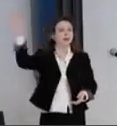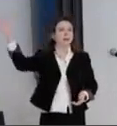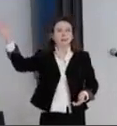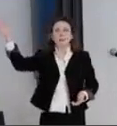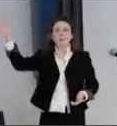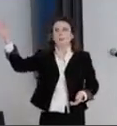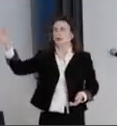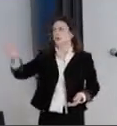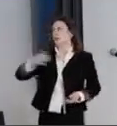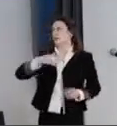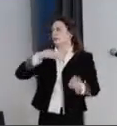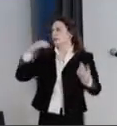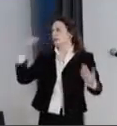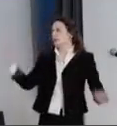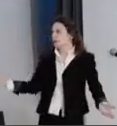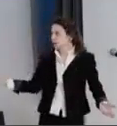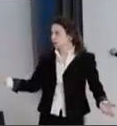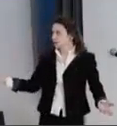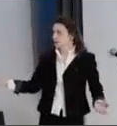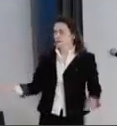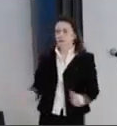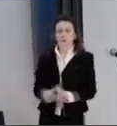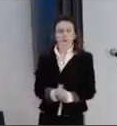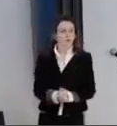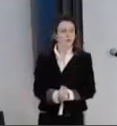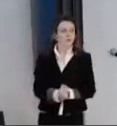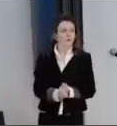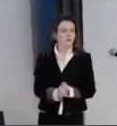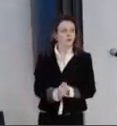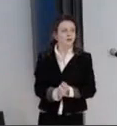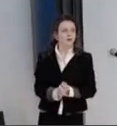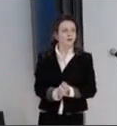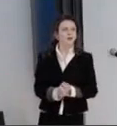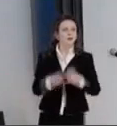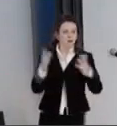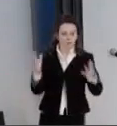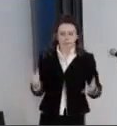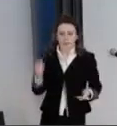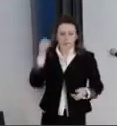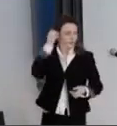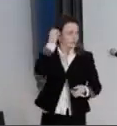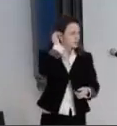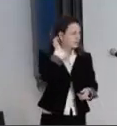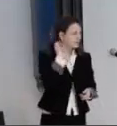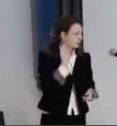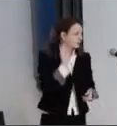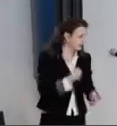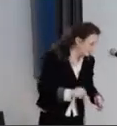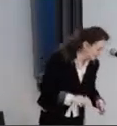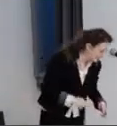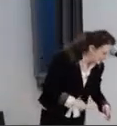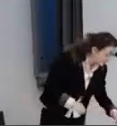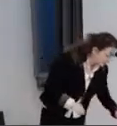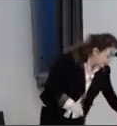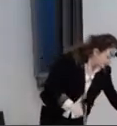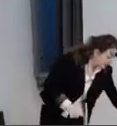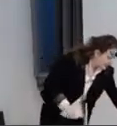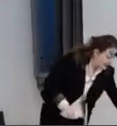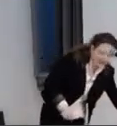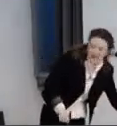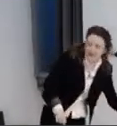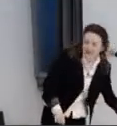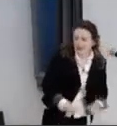a reference perfume in the history of perfumery. Got it.